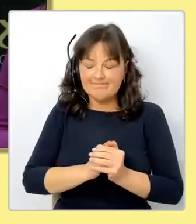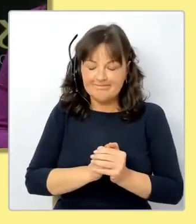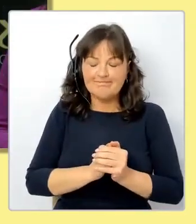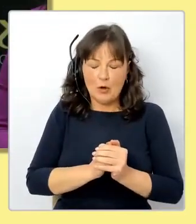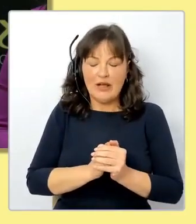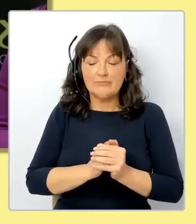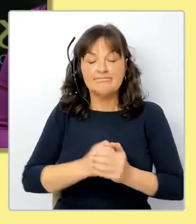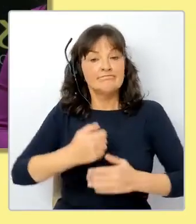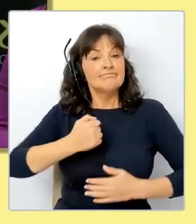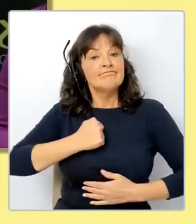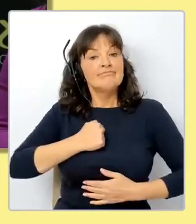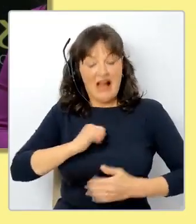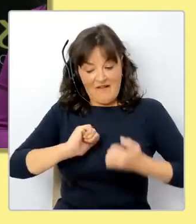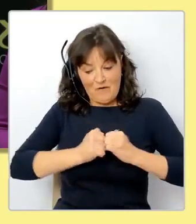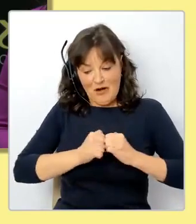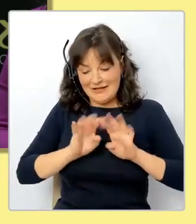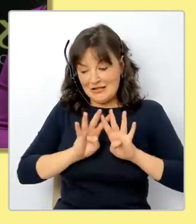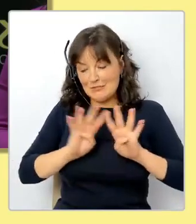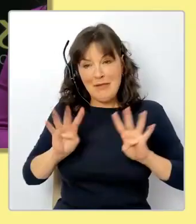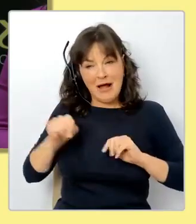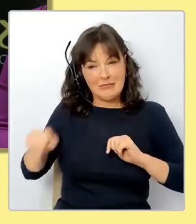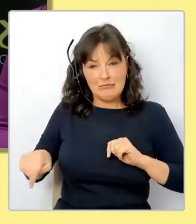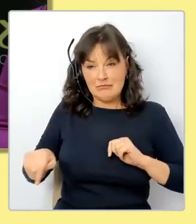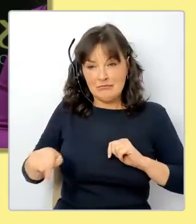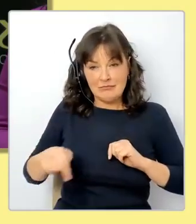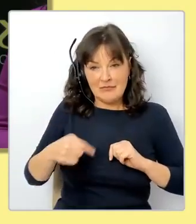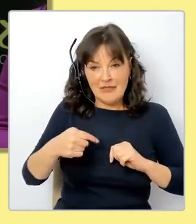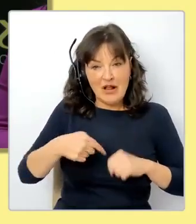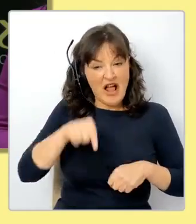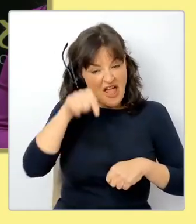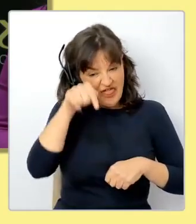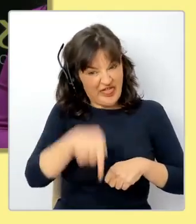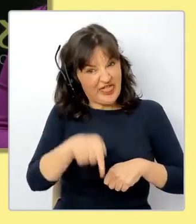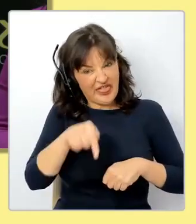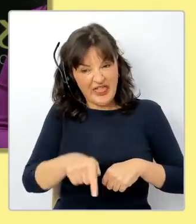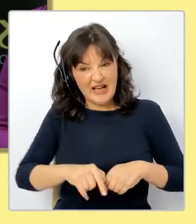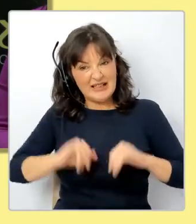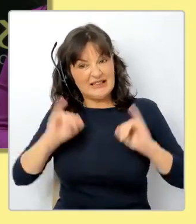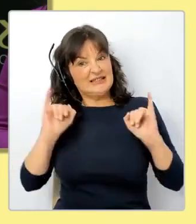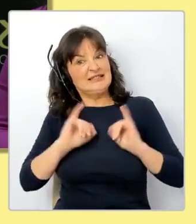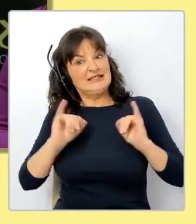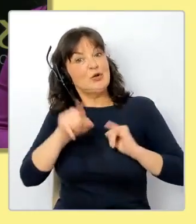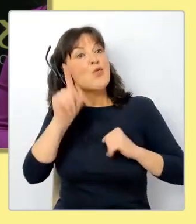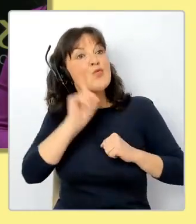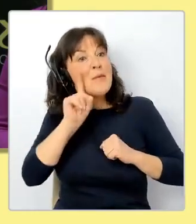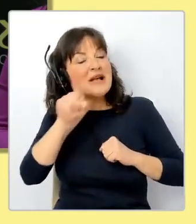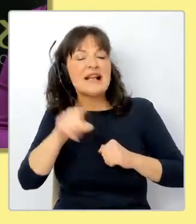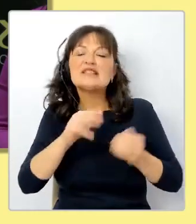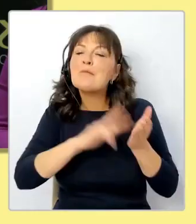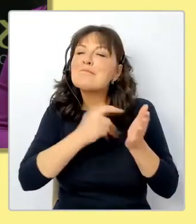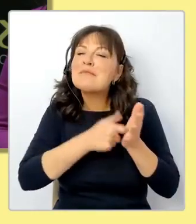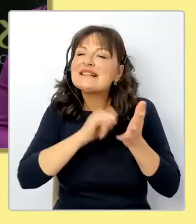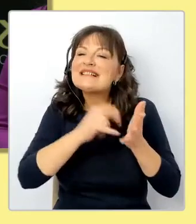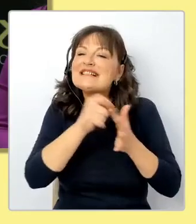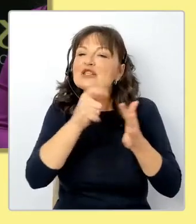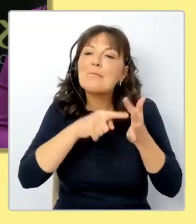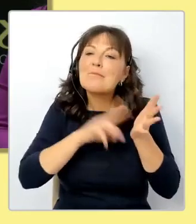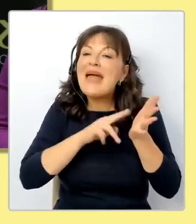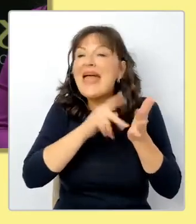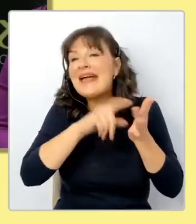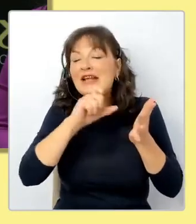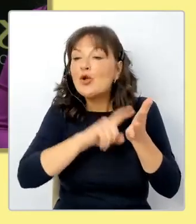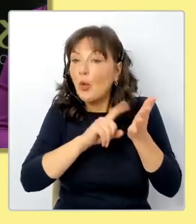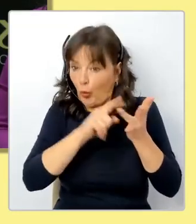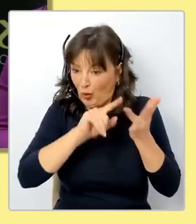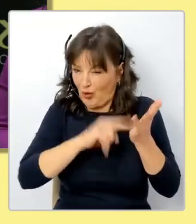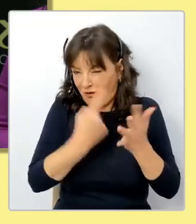panel, this is the indefatigable Mrs. Pennycook, who's a stalwart of our movement. The only correct response to any